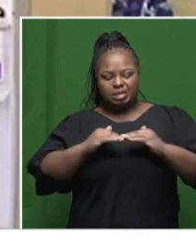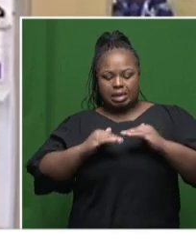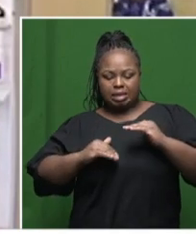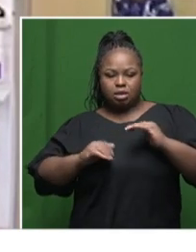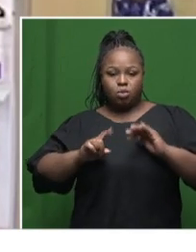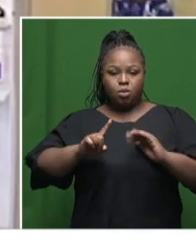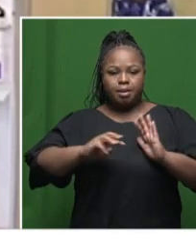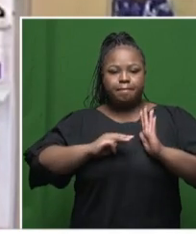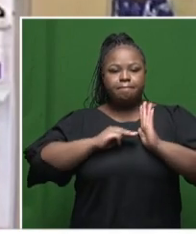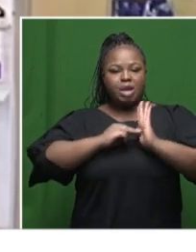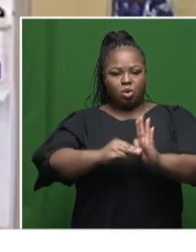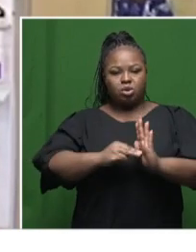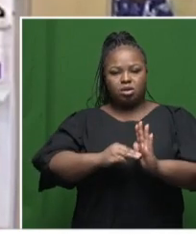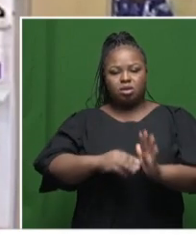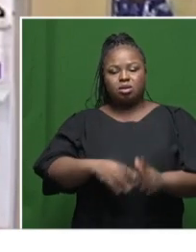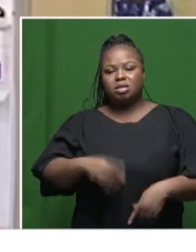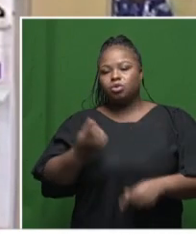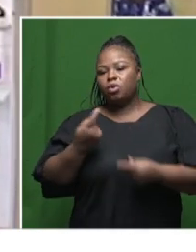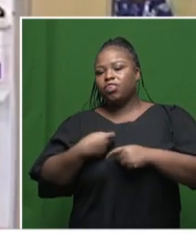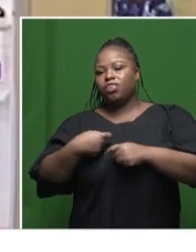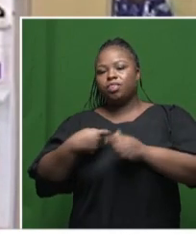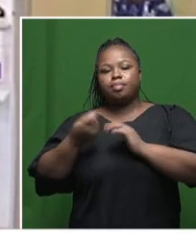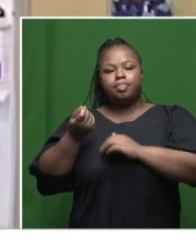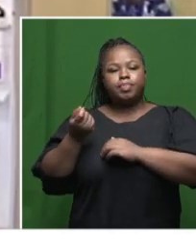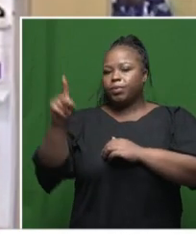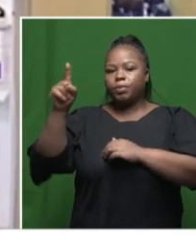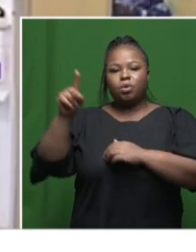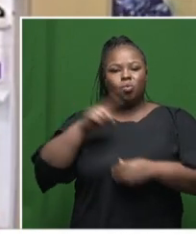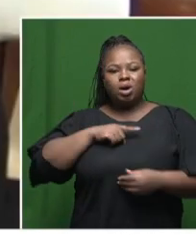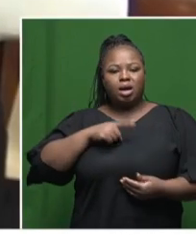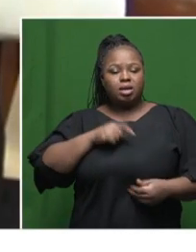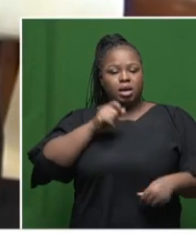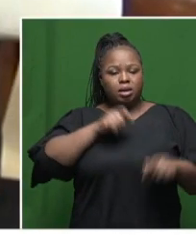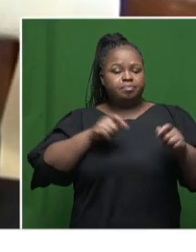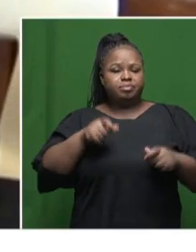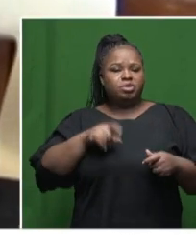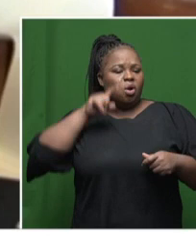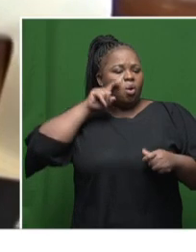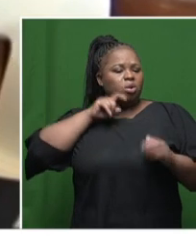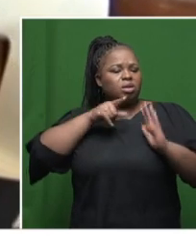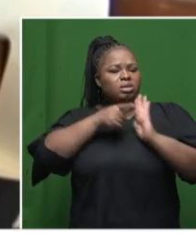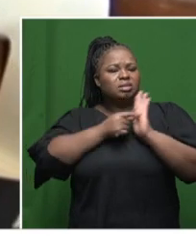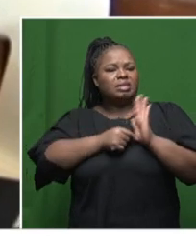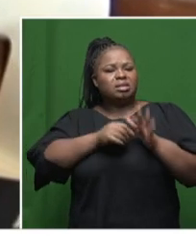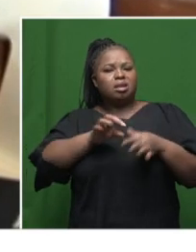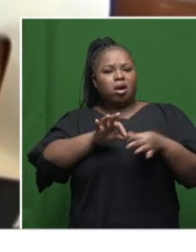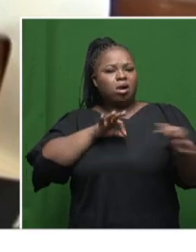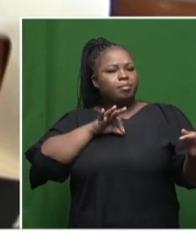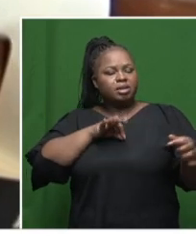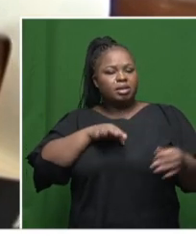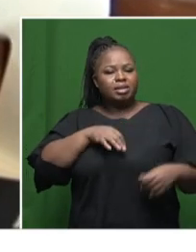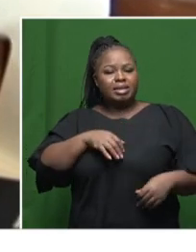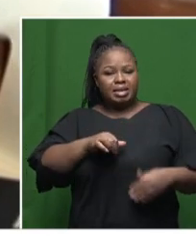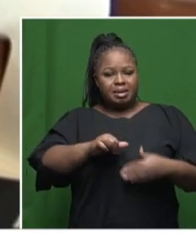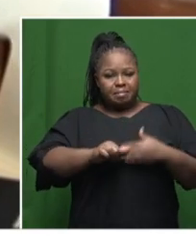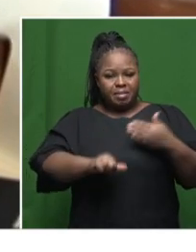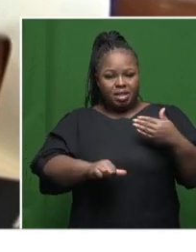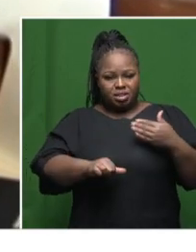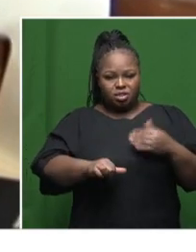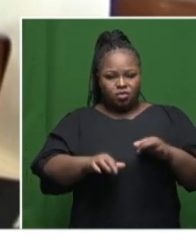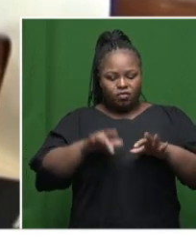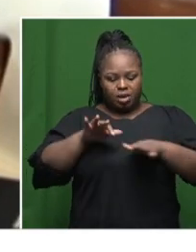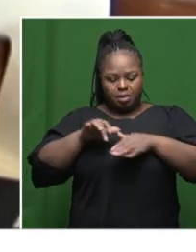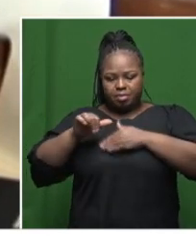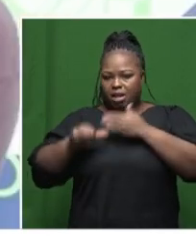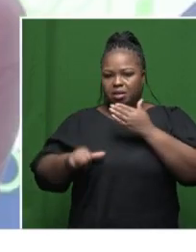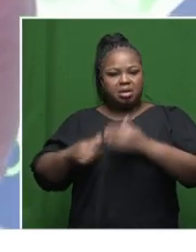vaccines because of they were not being used, people were not coming forward. So during the month of April, we did not have any